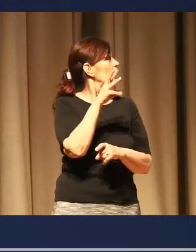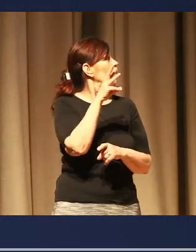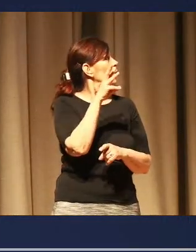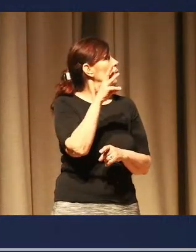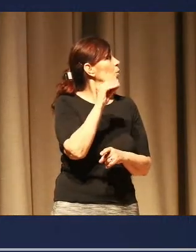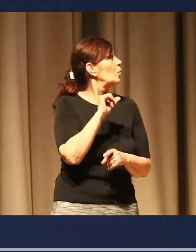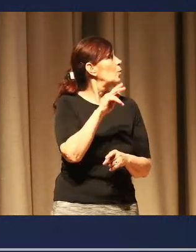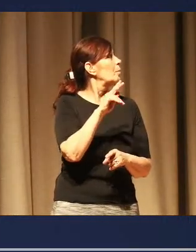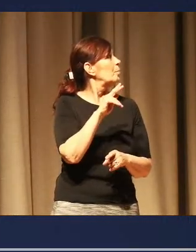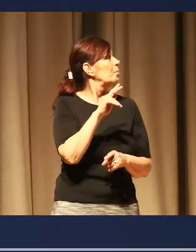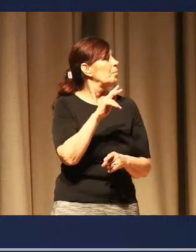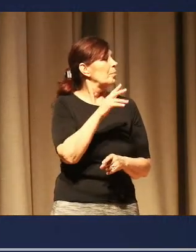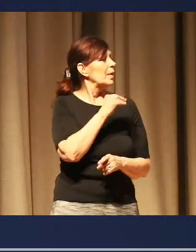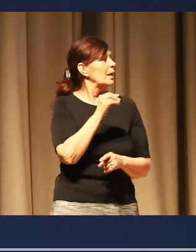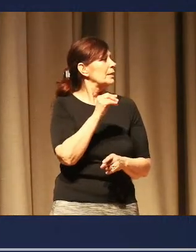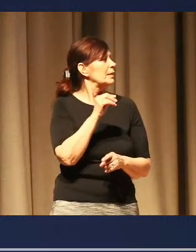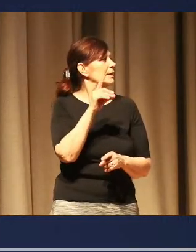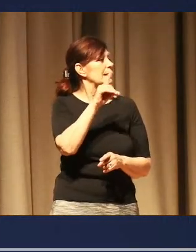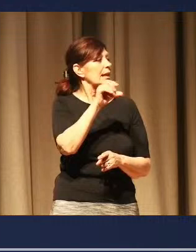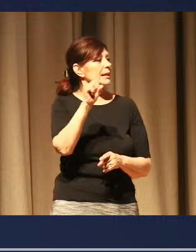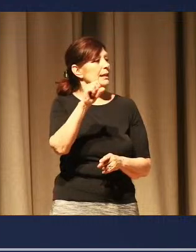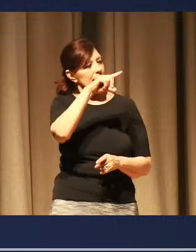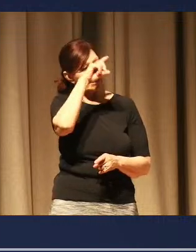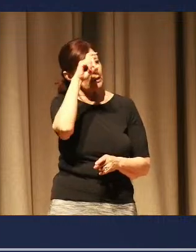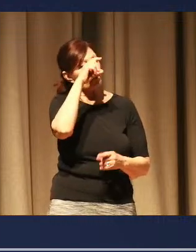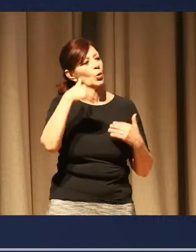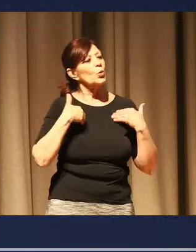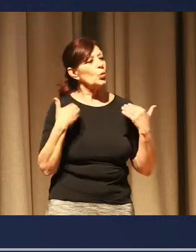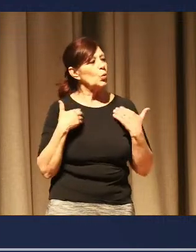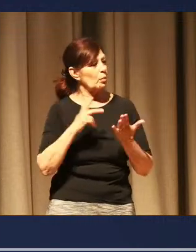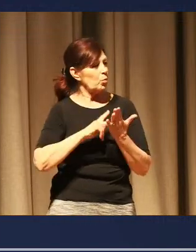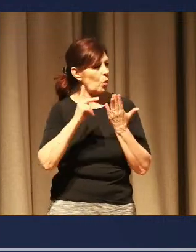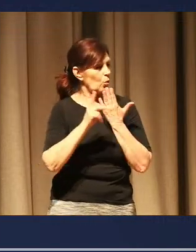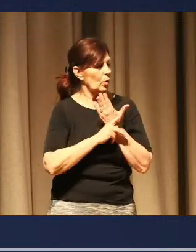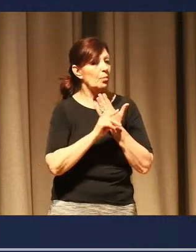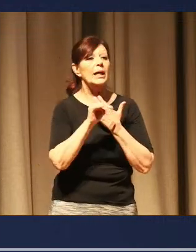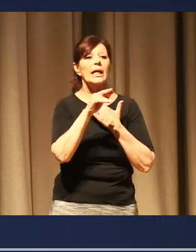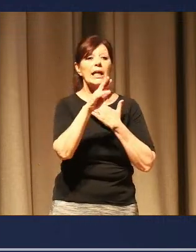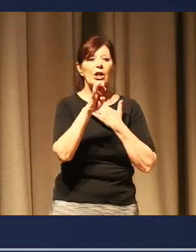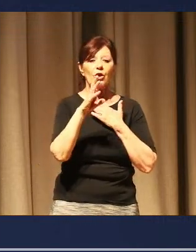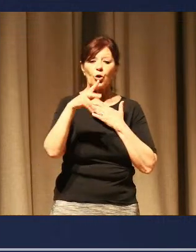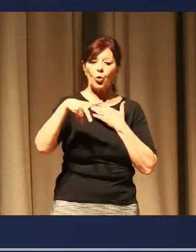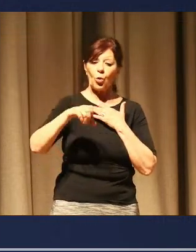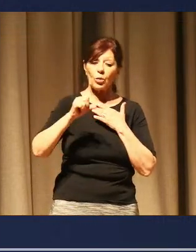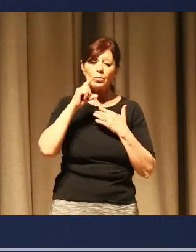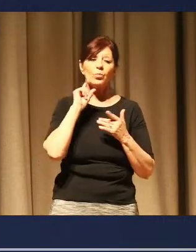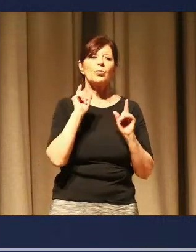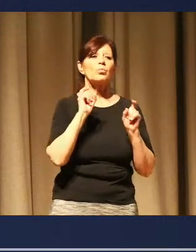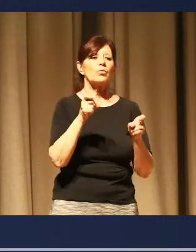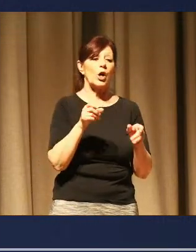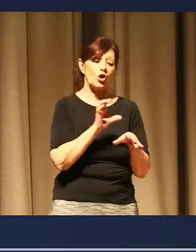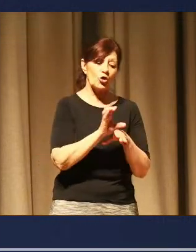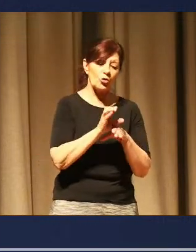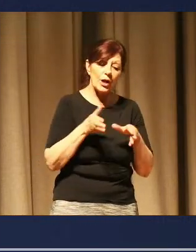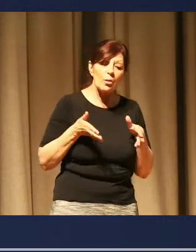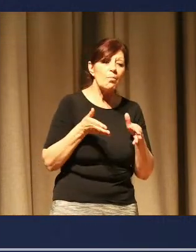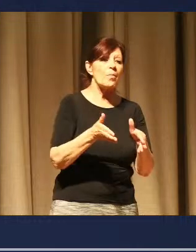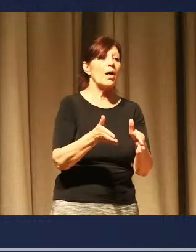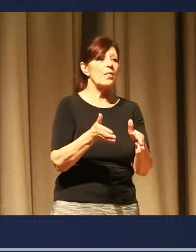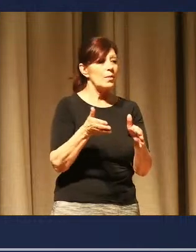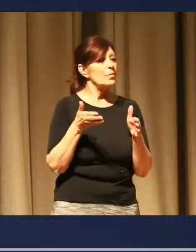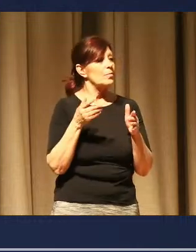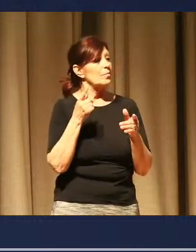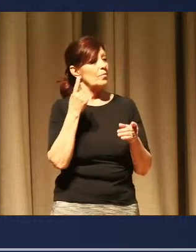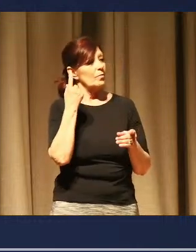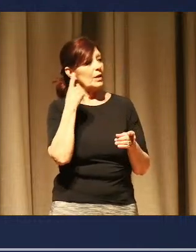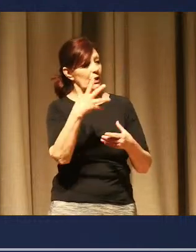Department of Social Services Summer Youth Program funding, Erie Corps will provide a career path in environmental and conservation